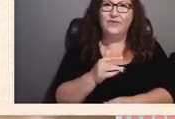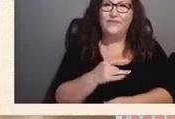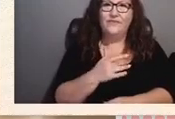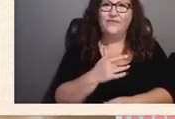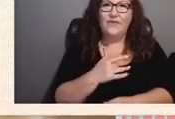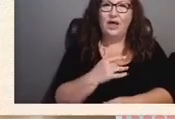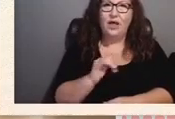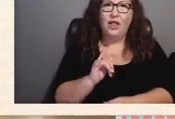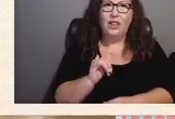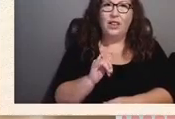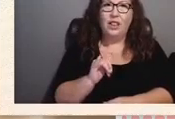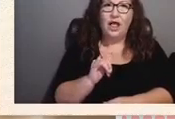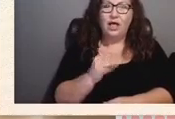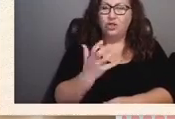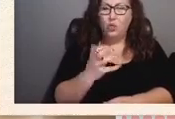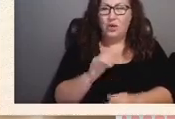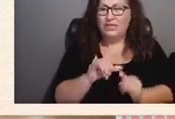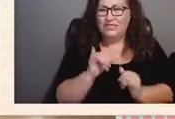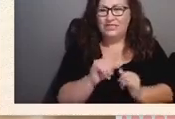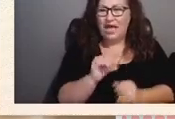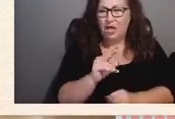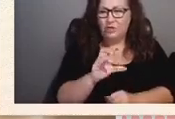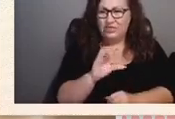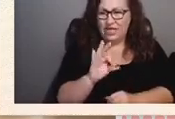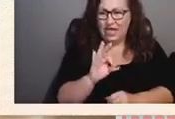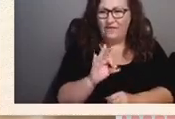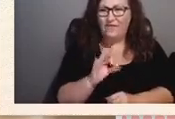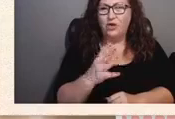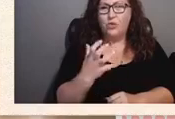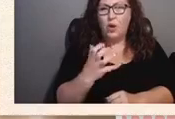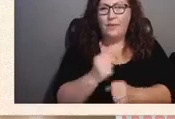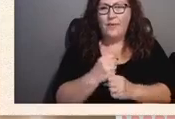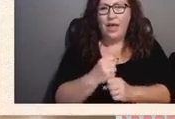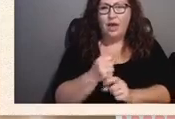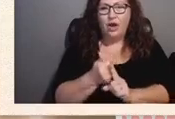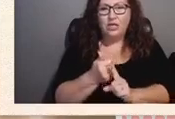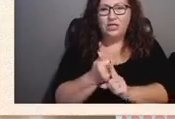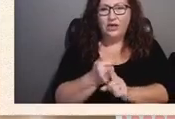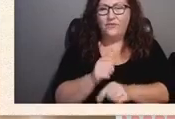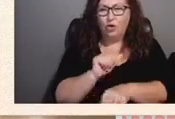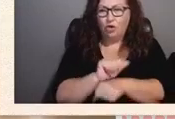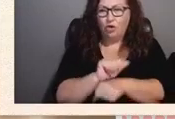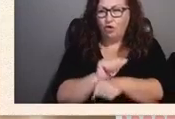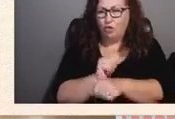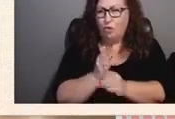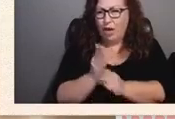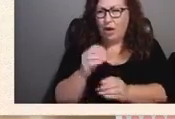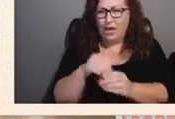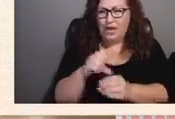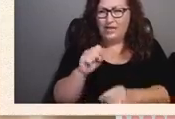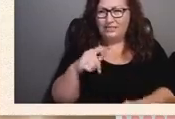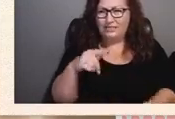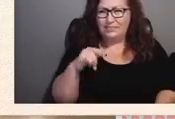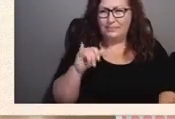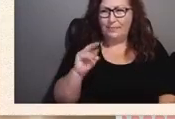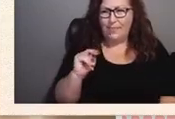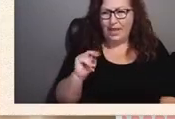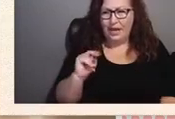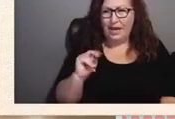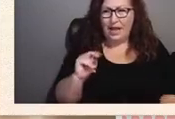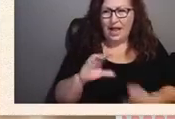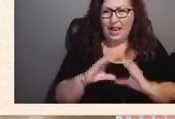stay at UCF anymore. She wanted to make her own career in spin classes. And there was just a lot of things going